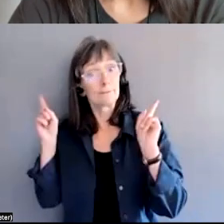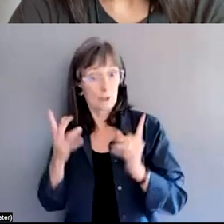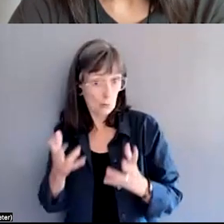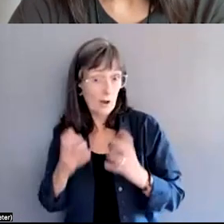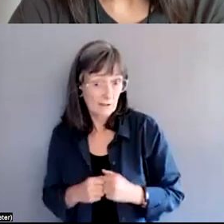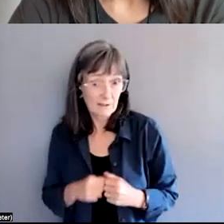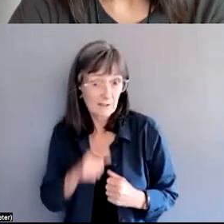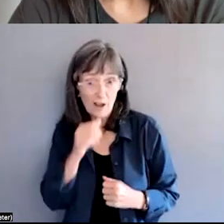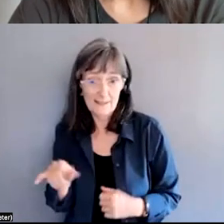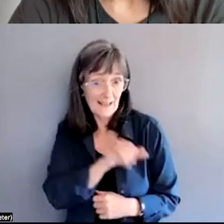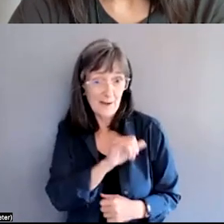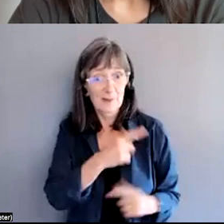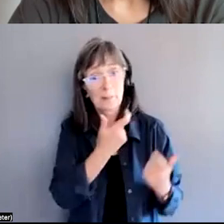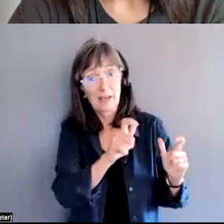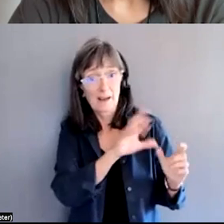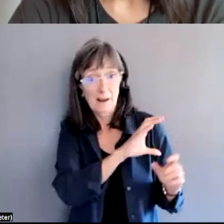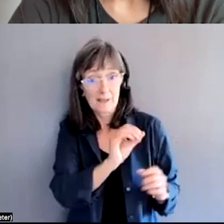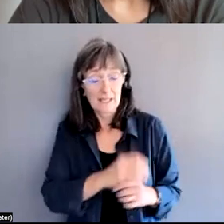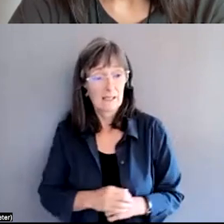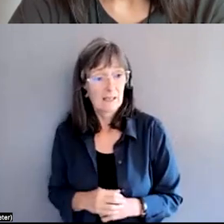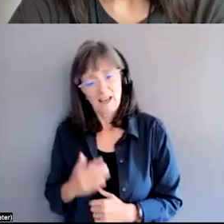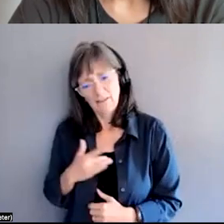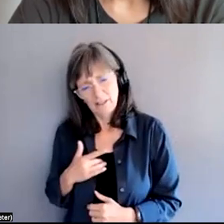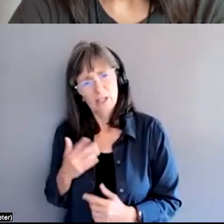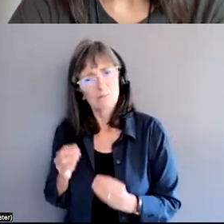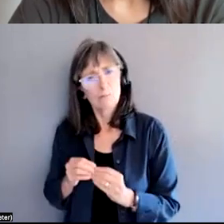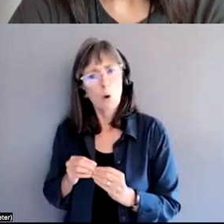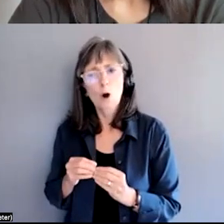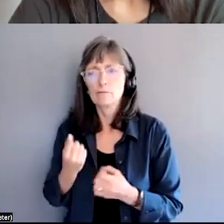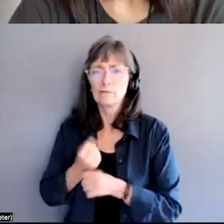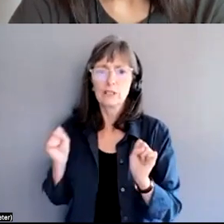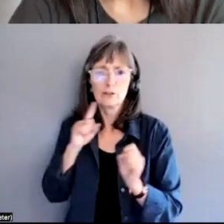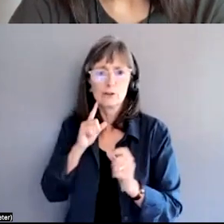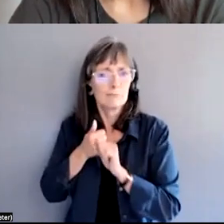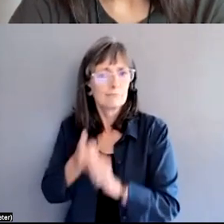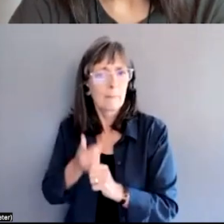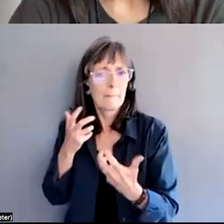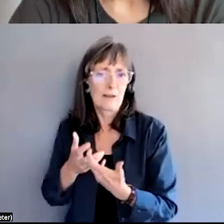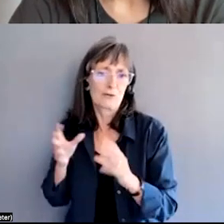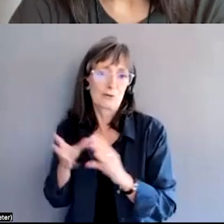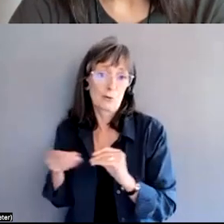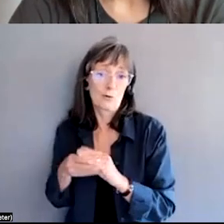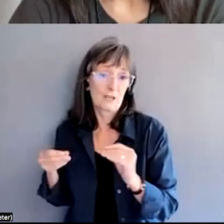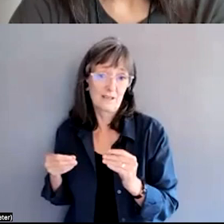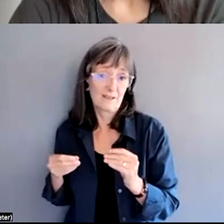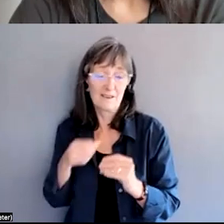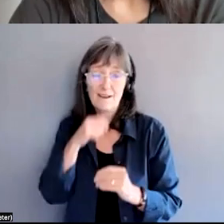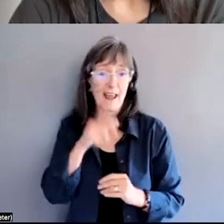But I'd say there's more freedom to just stay true to the content and not worry so much about that general appeal.